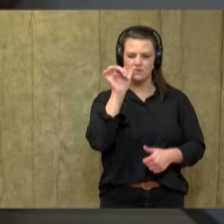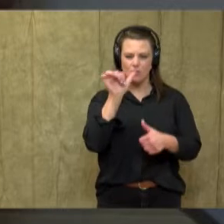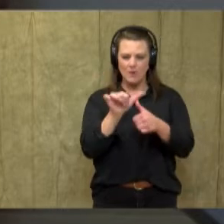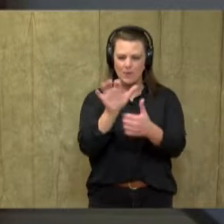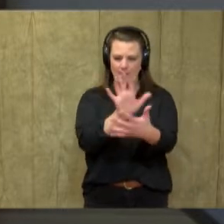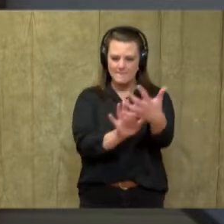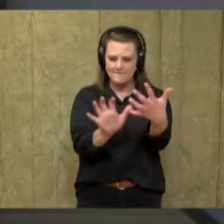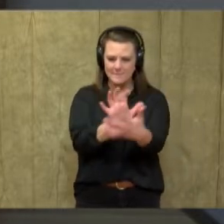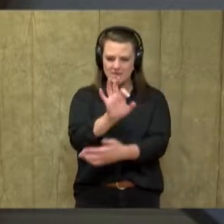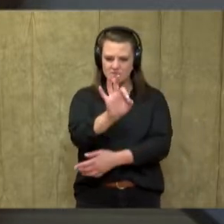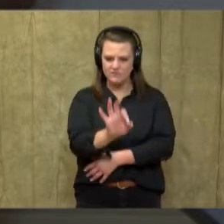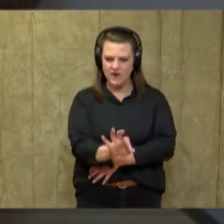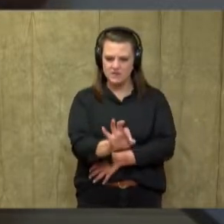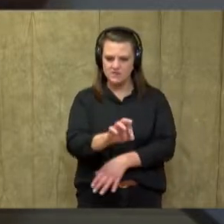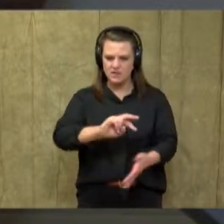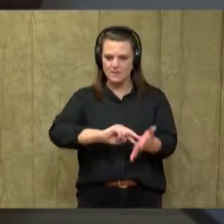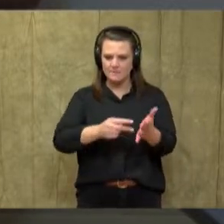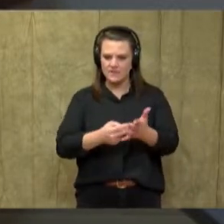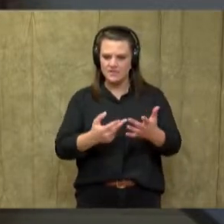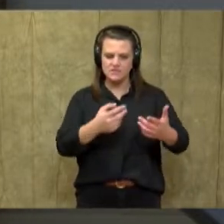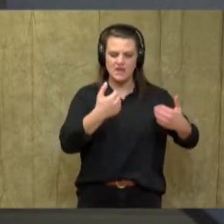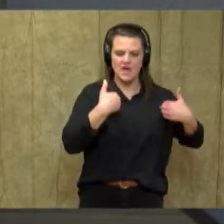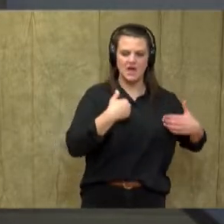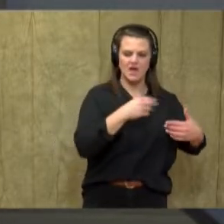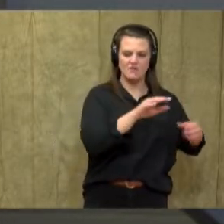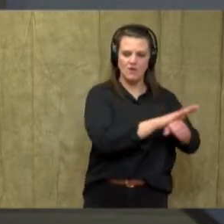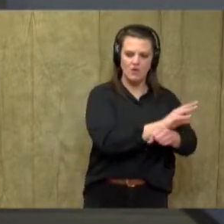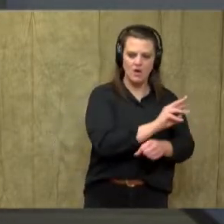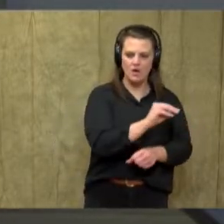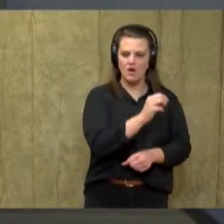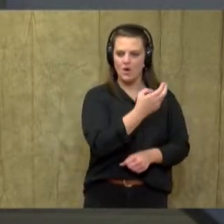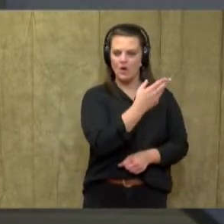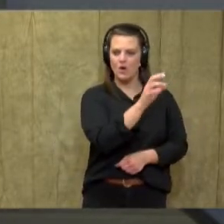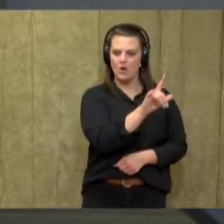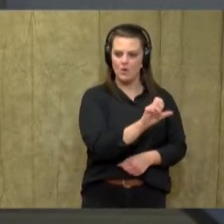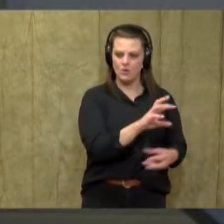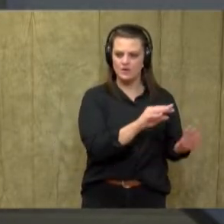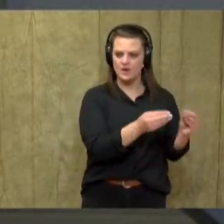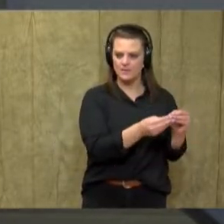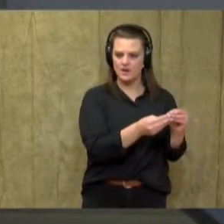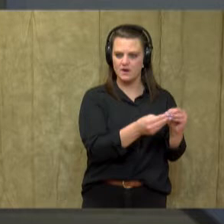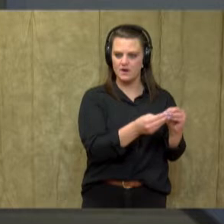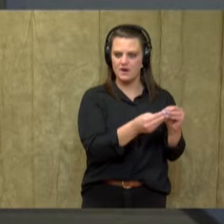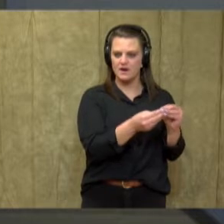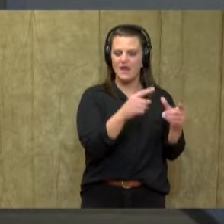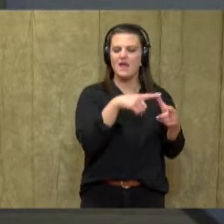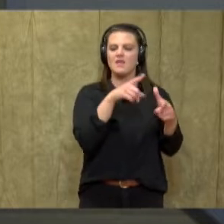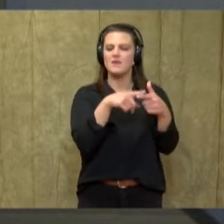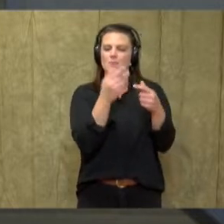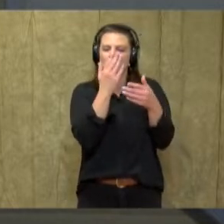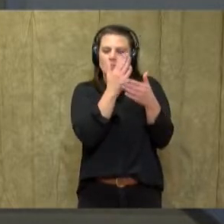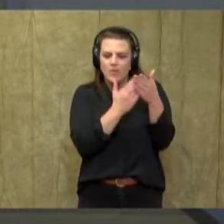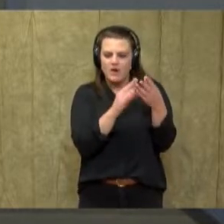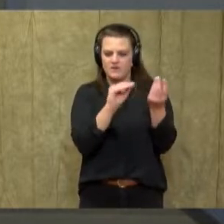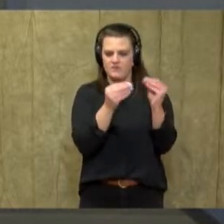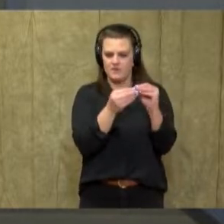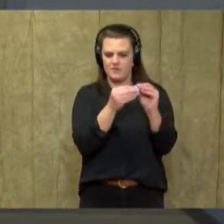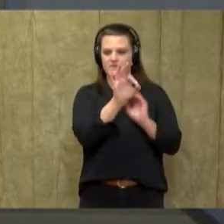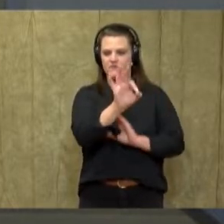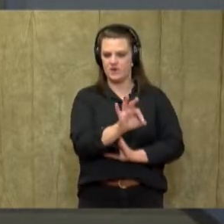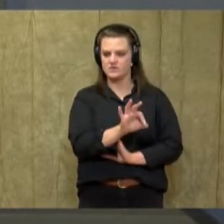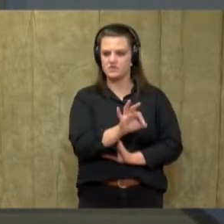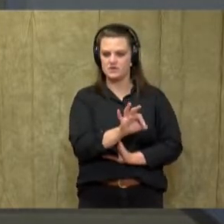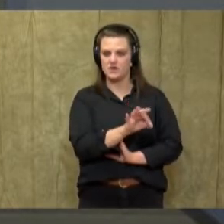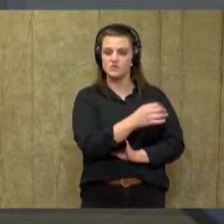mixed fraction is when you have a whole number and a part of a fraction, or a part of a number. So we have